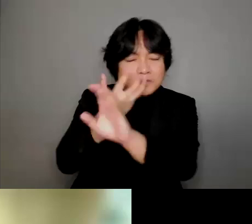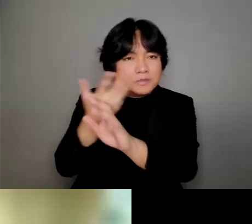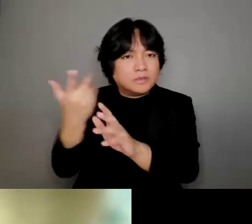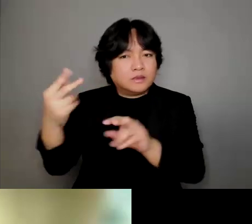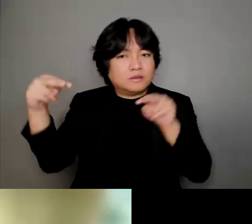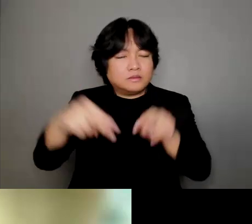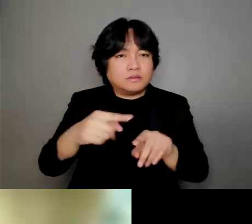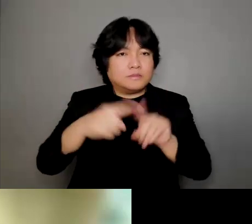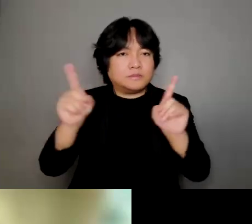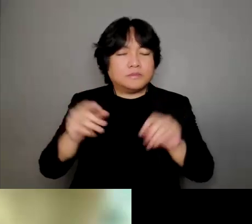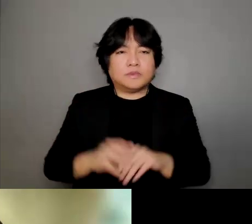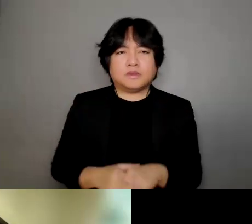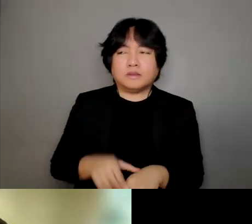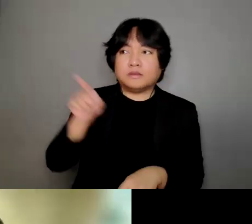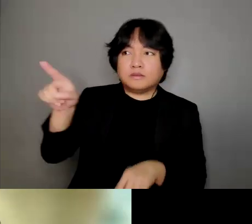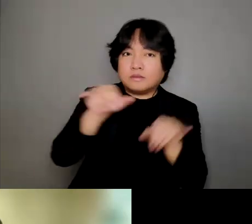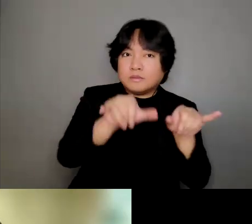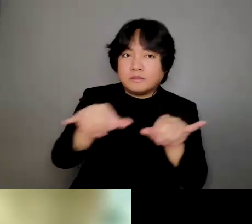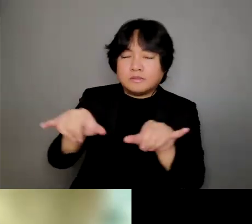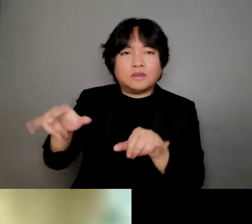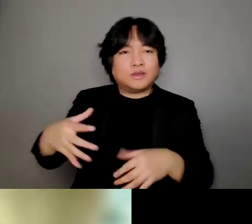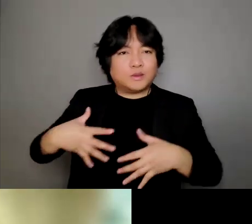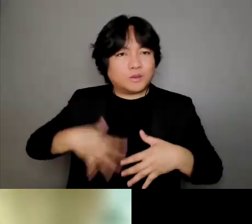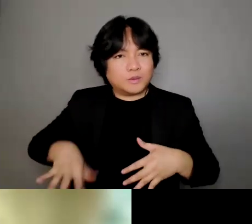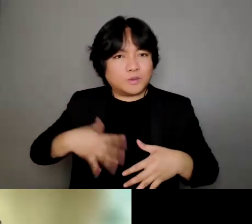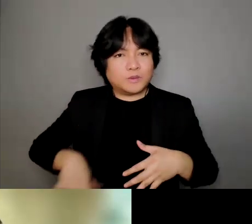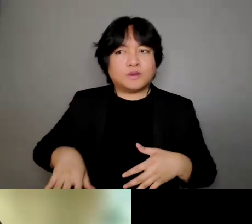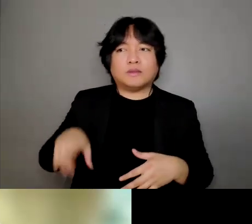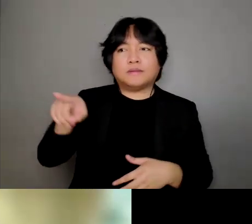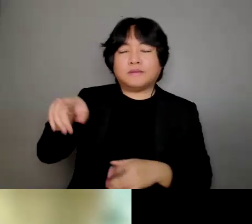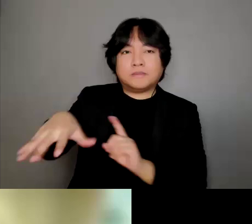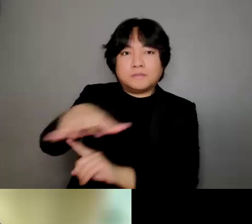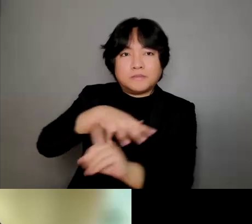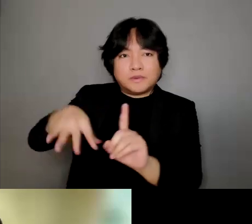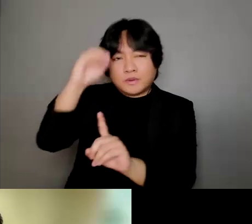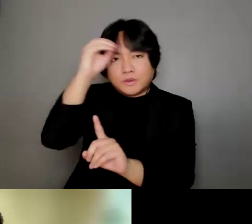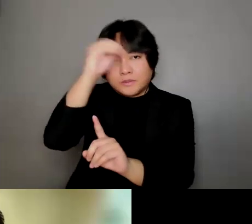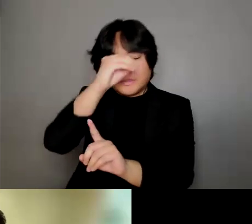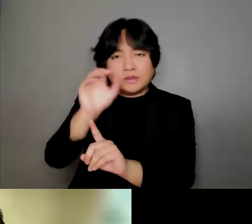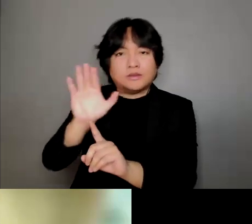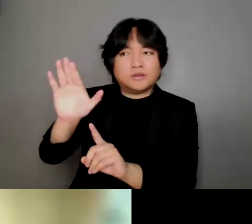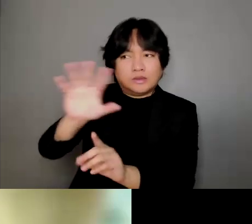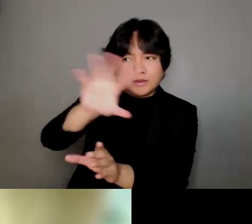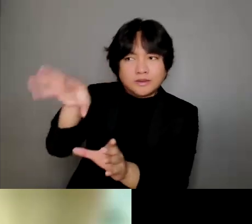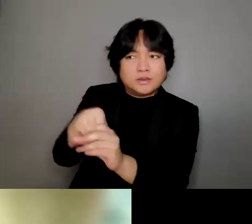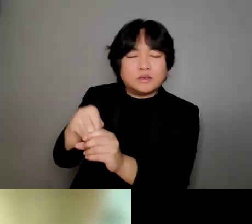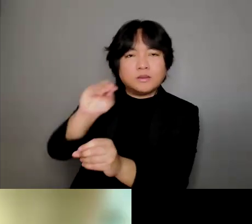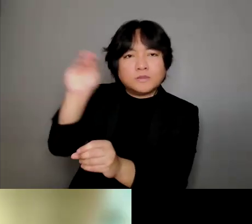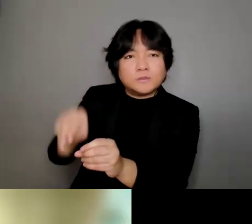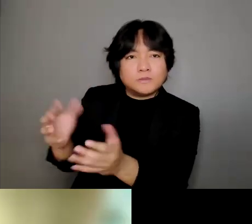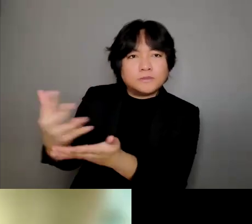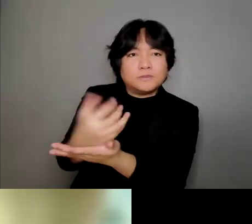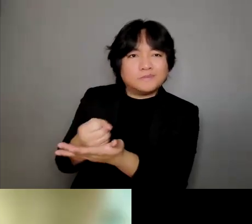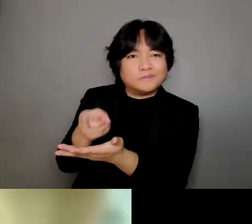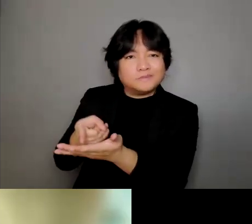indices, yung mga mini-measure nila ay like laws and public opinion. Ito yung tanging in-include nila because